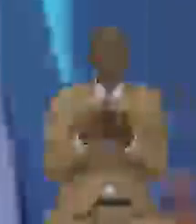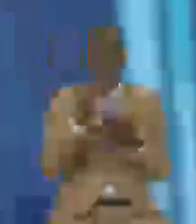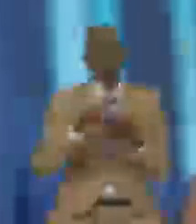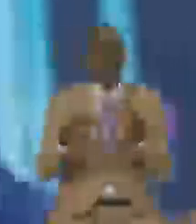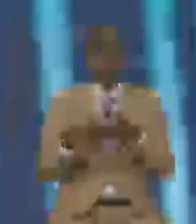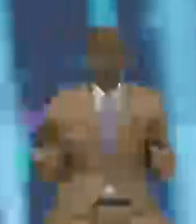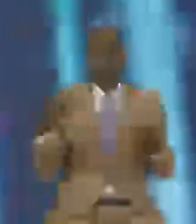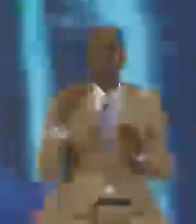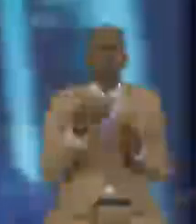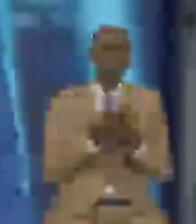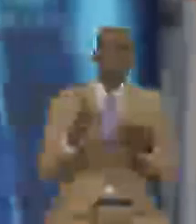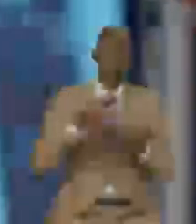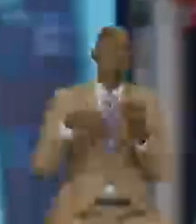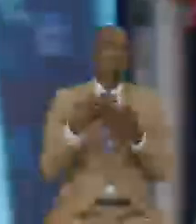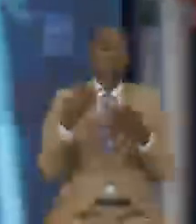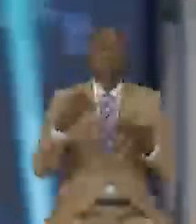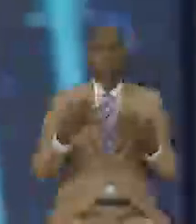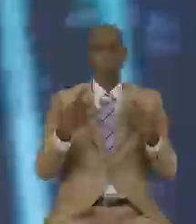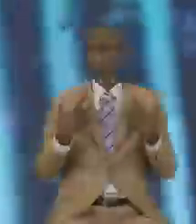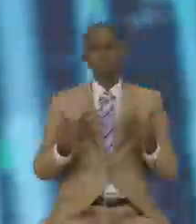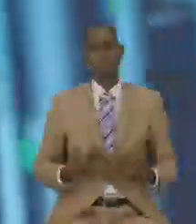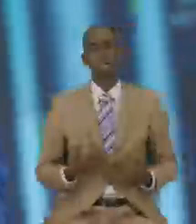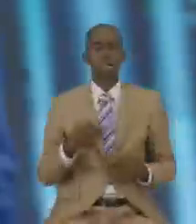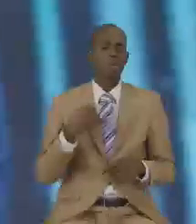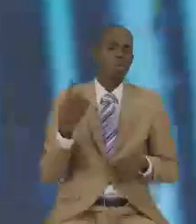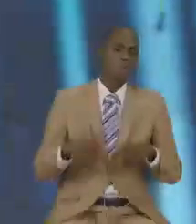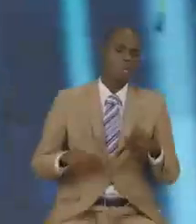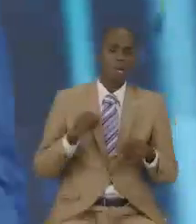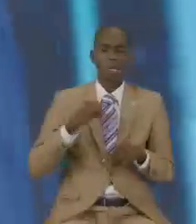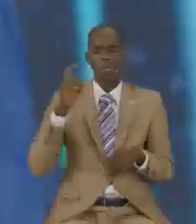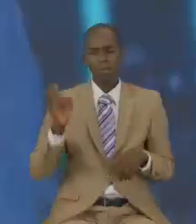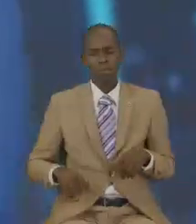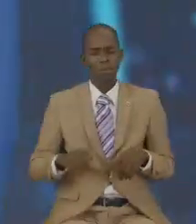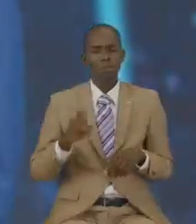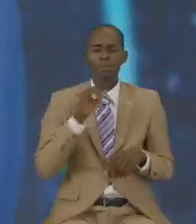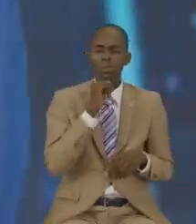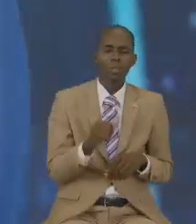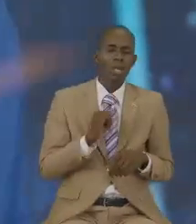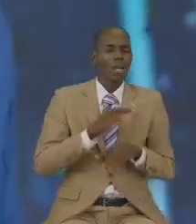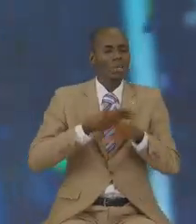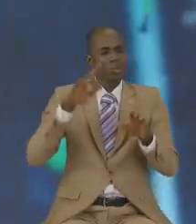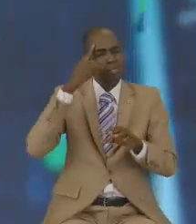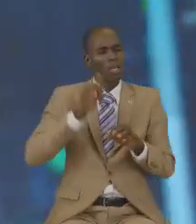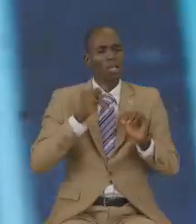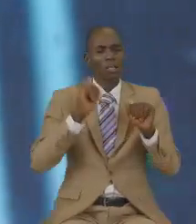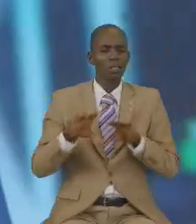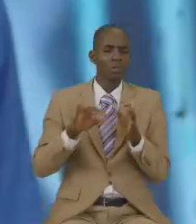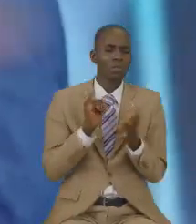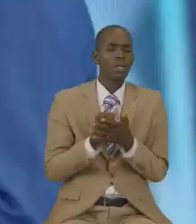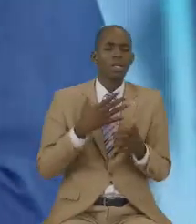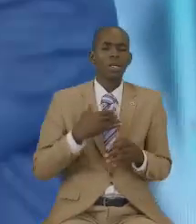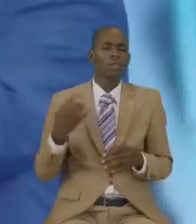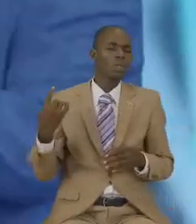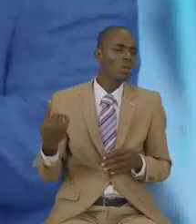failure, all the dejection, discouragement, I cannot, I must not, I don't think I can do that, I'm always, you know,